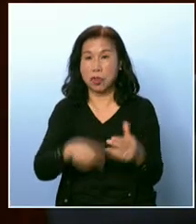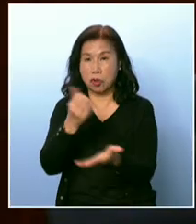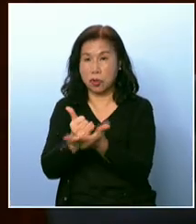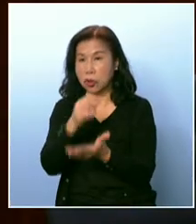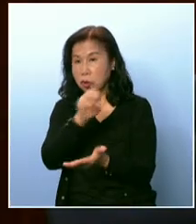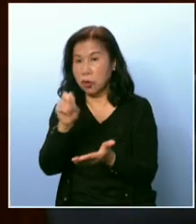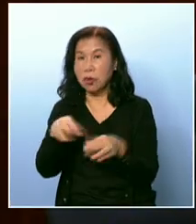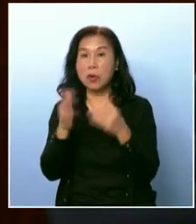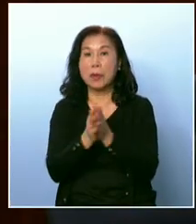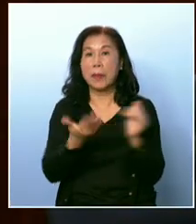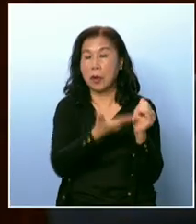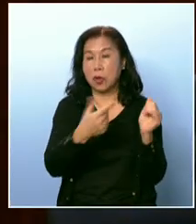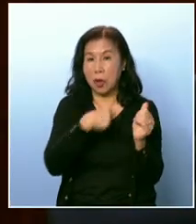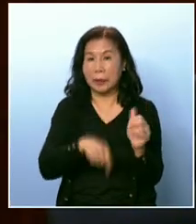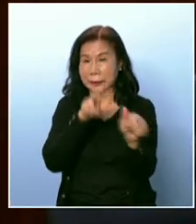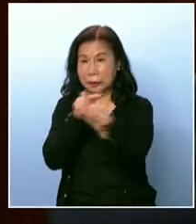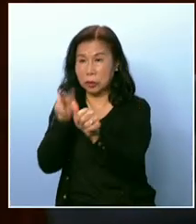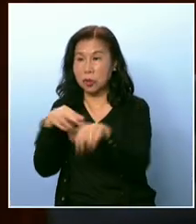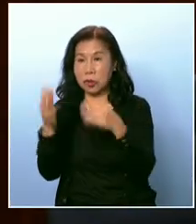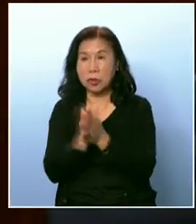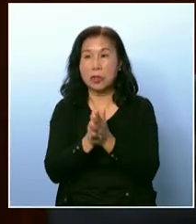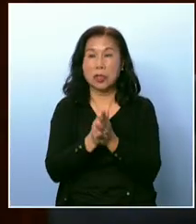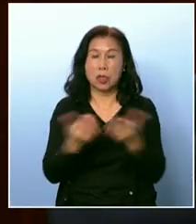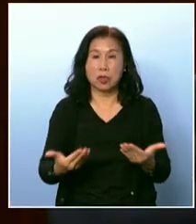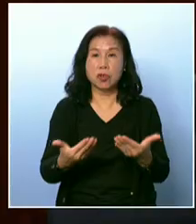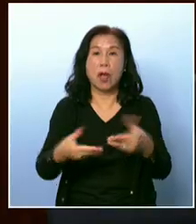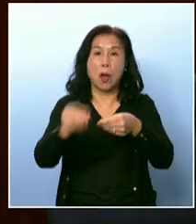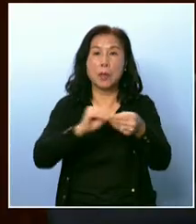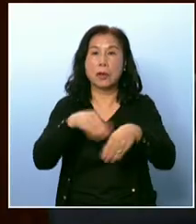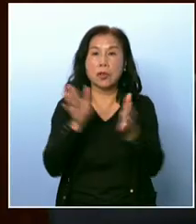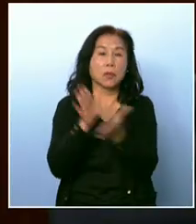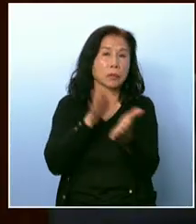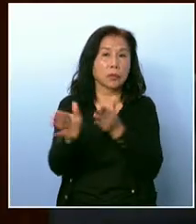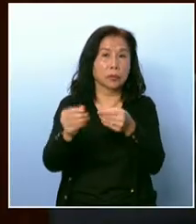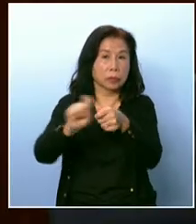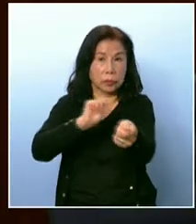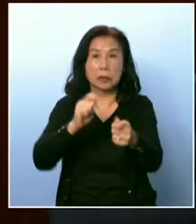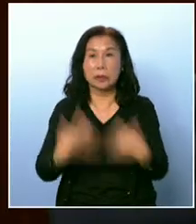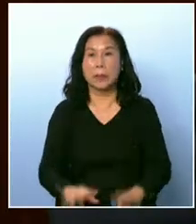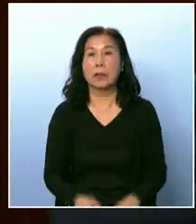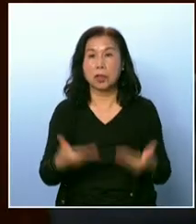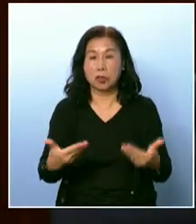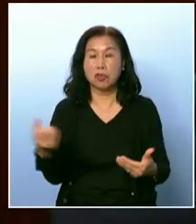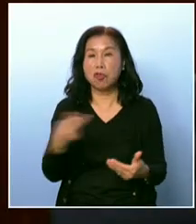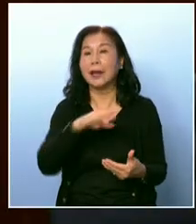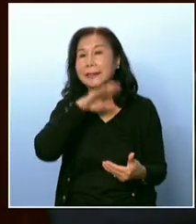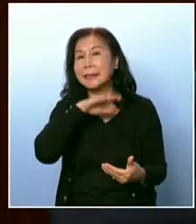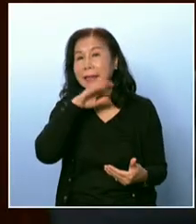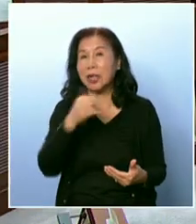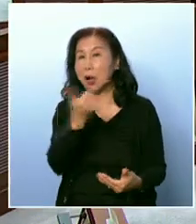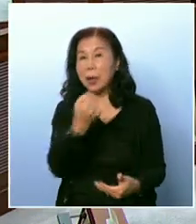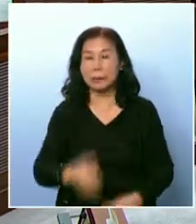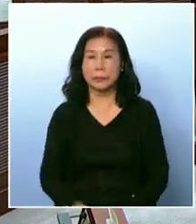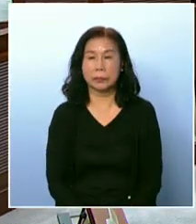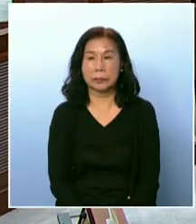two observers too, please stay behind. This is because we will, under the supervision of all members, destroy